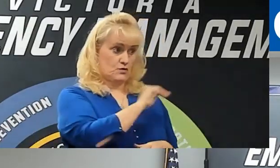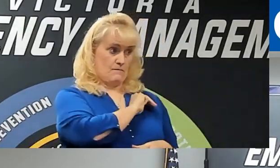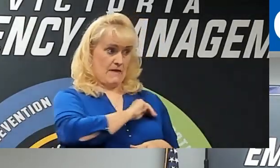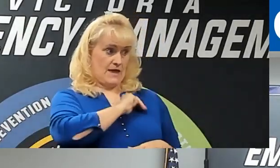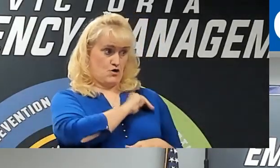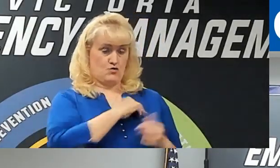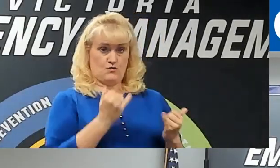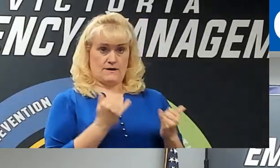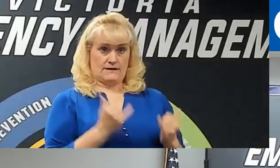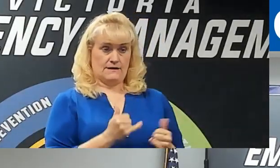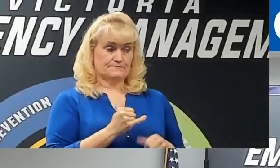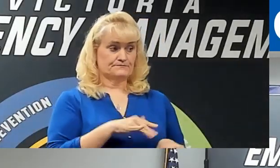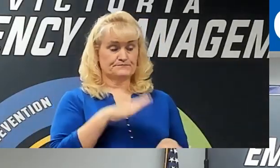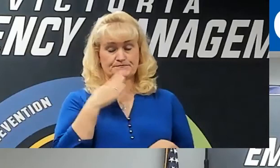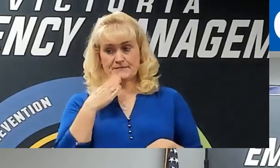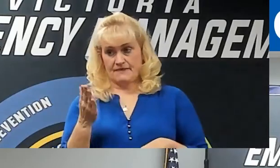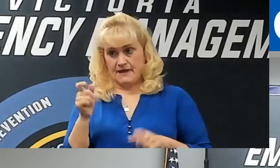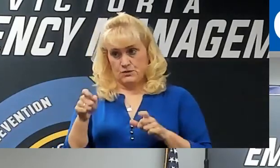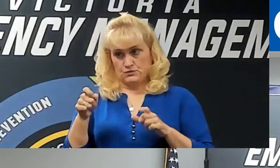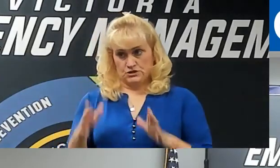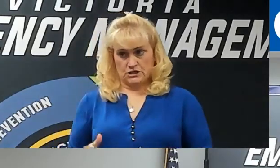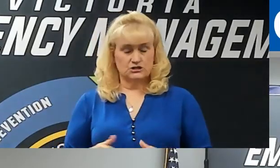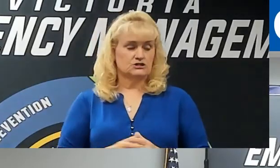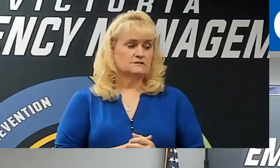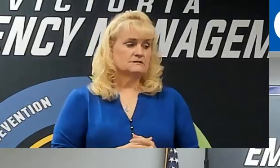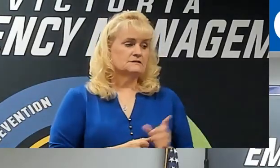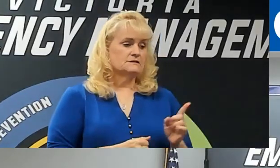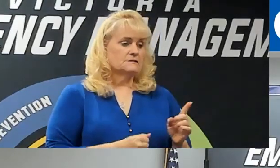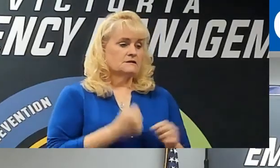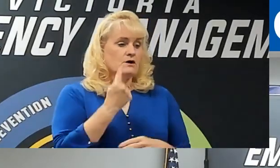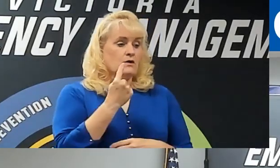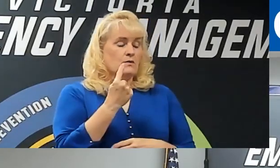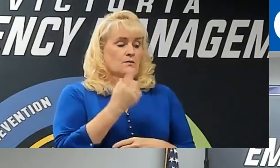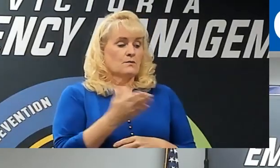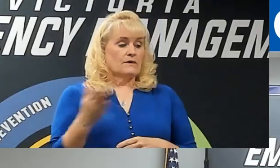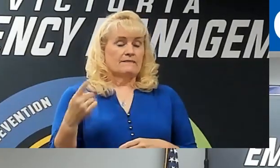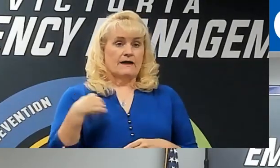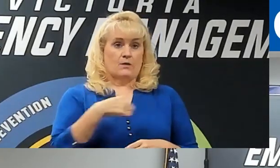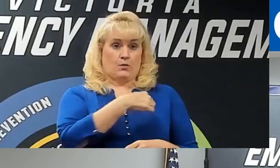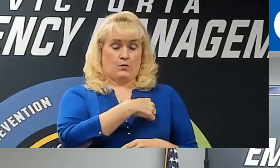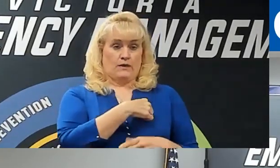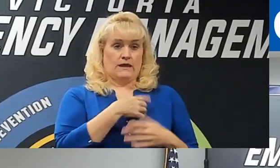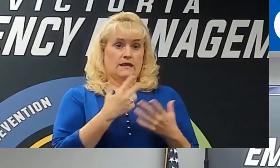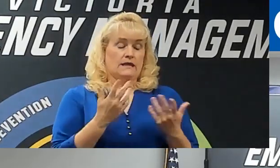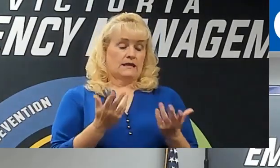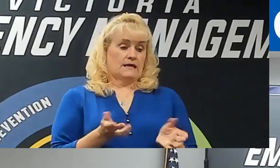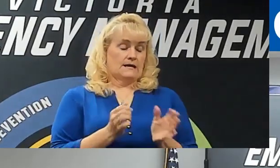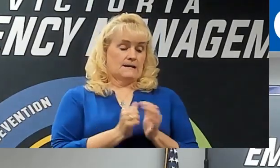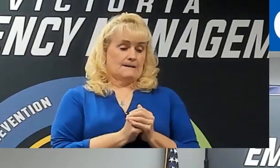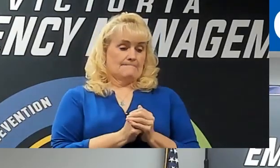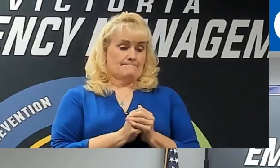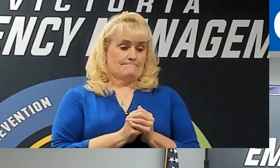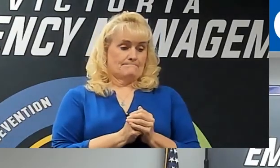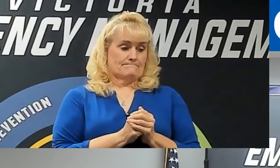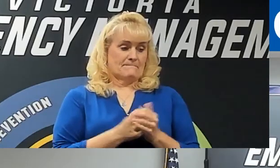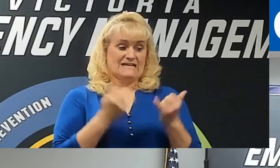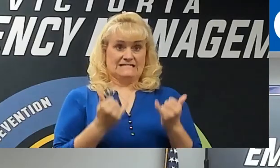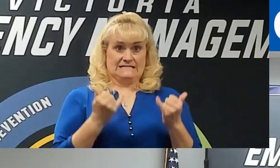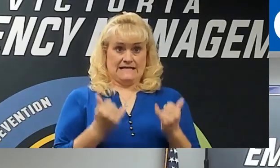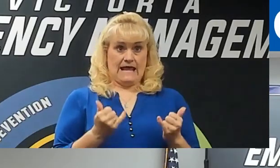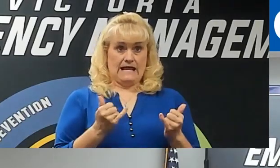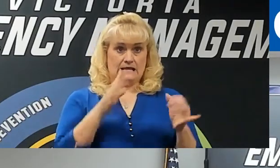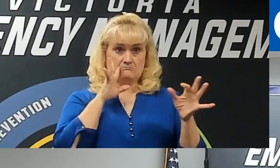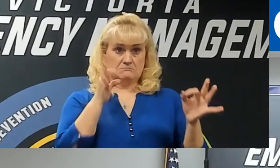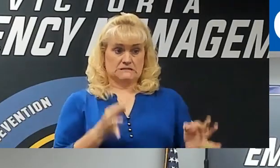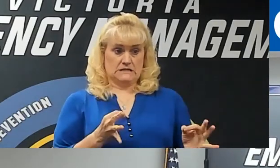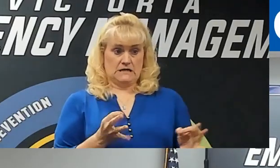this point. Thank you, Judge. One thing that we have done today, the